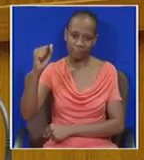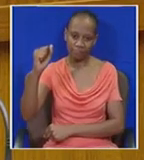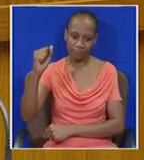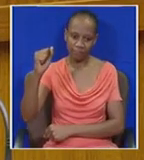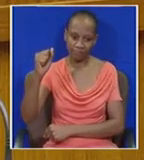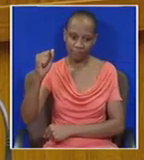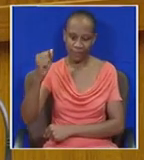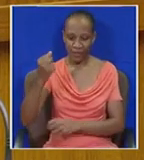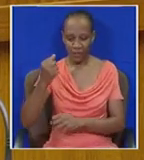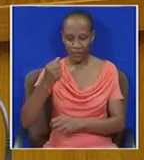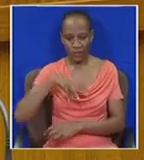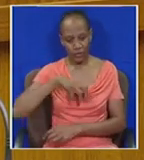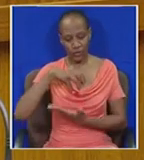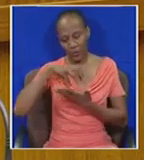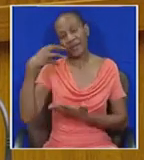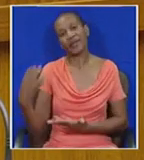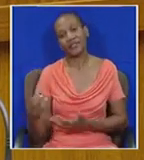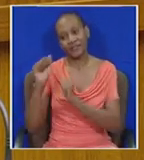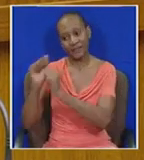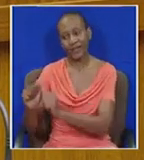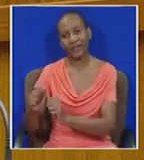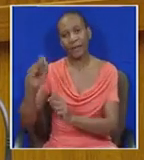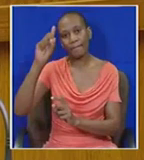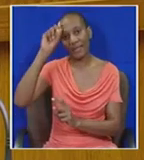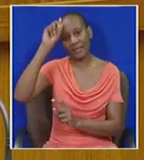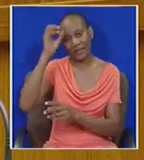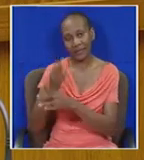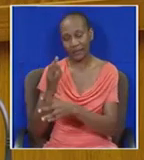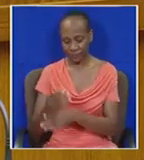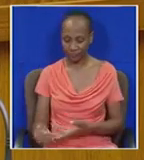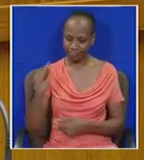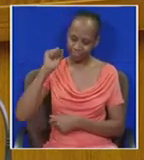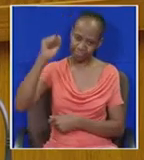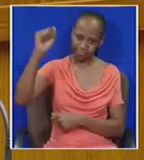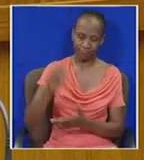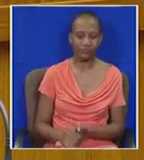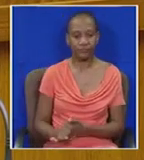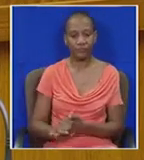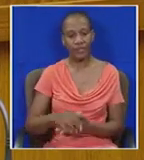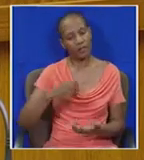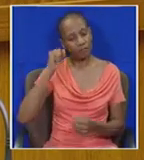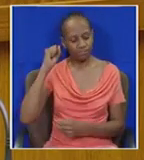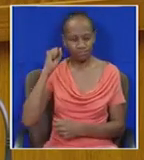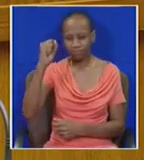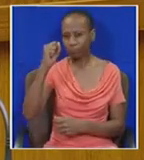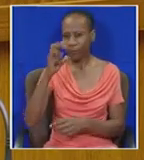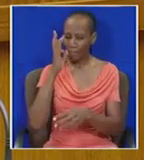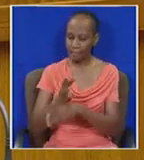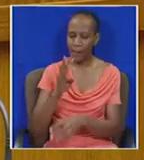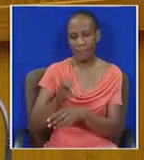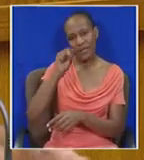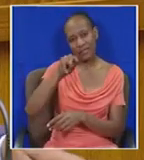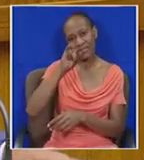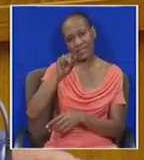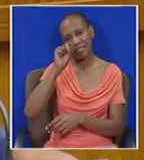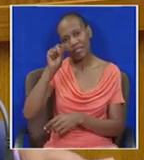of Utata Nelson Mandela, long live. Long live the undying spirit of Umama